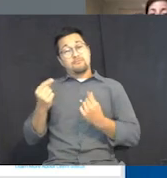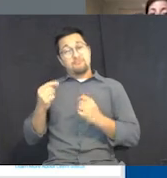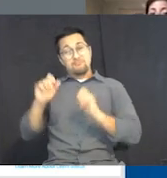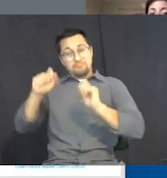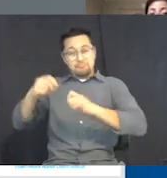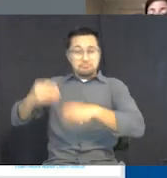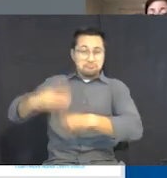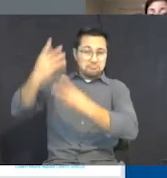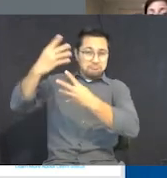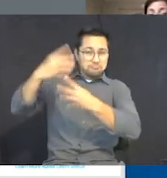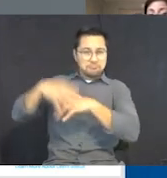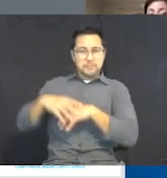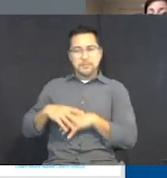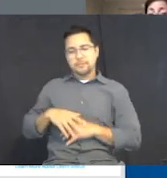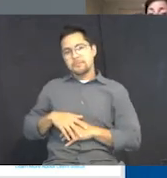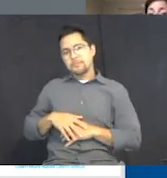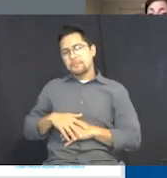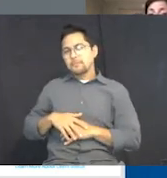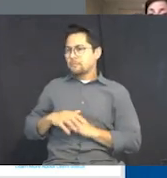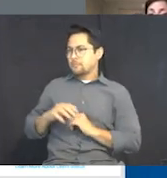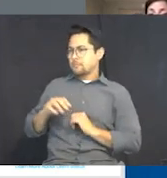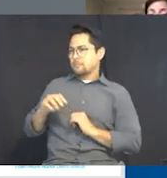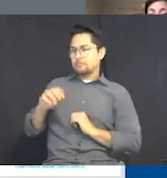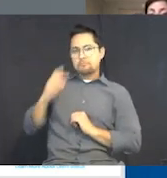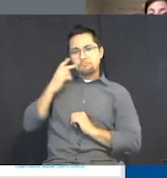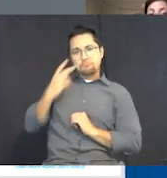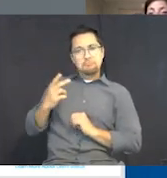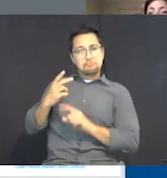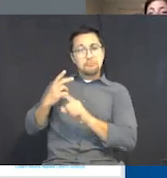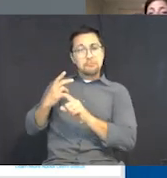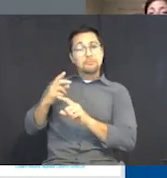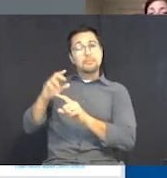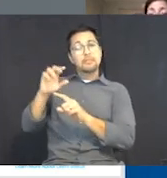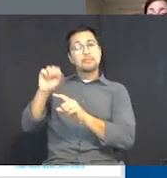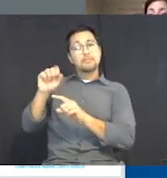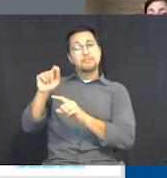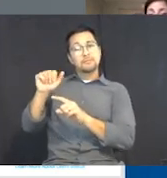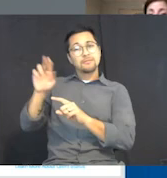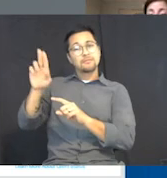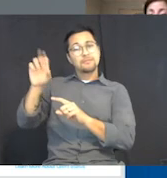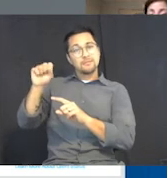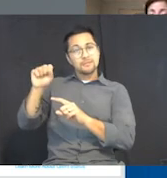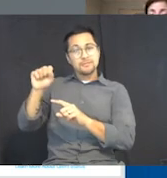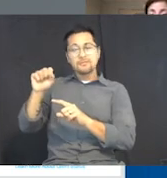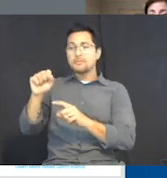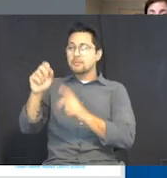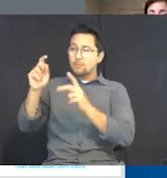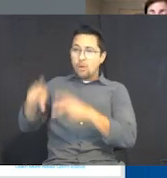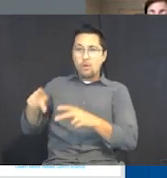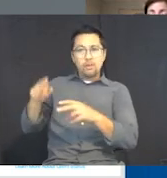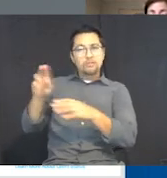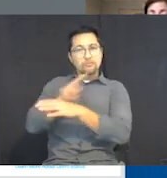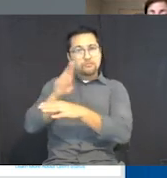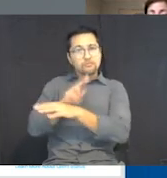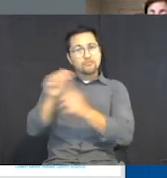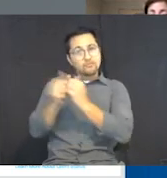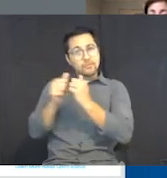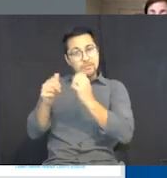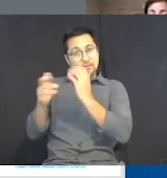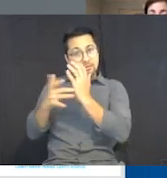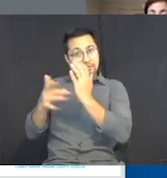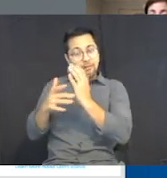faces. So this is actually an example of a provider agency that has multiple people that are using technology as a